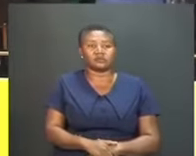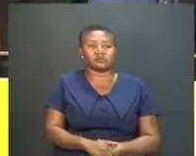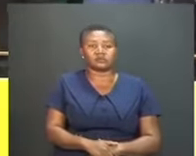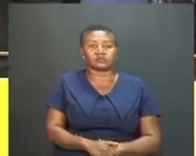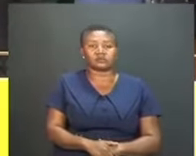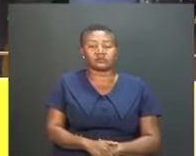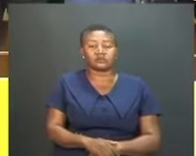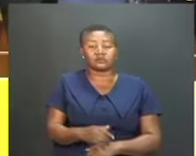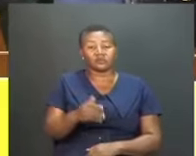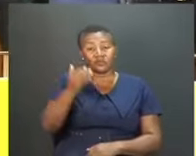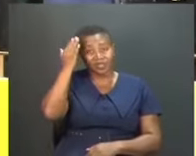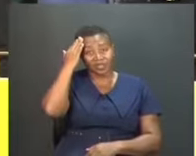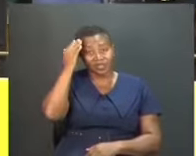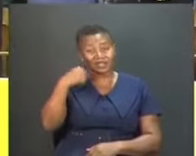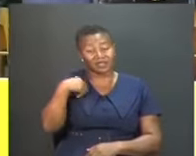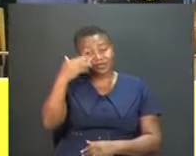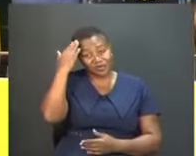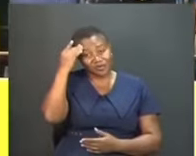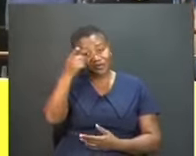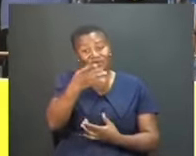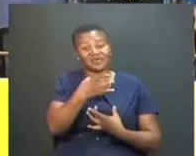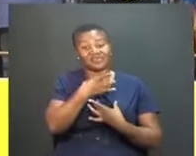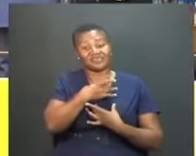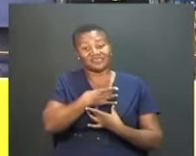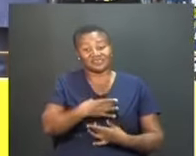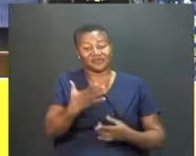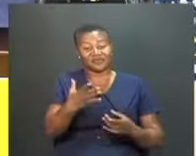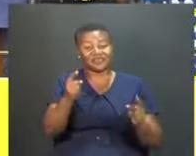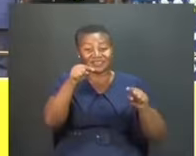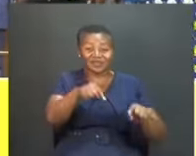I know you are itching to be here.